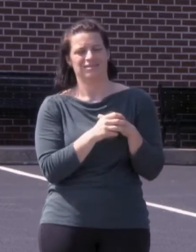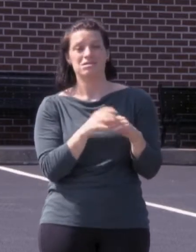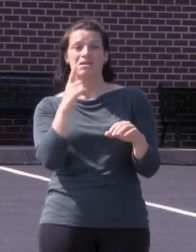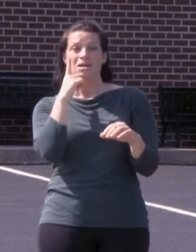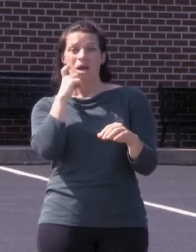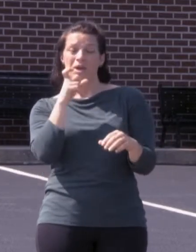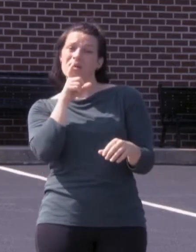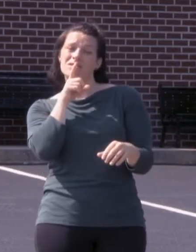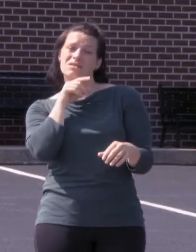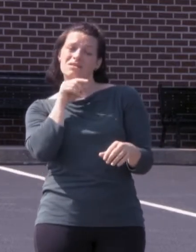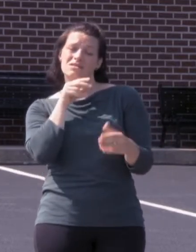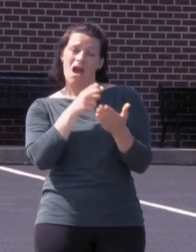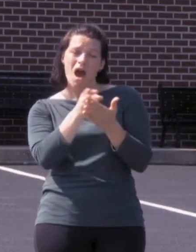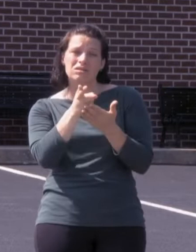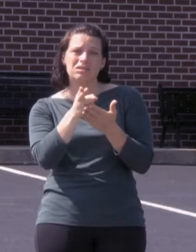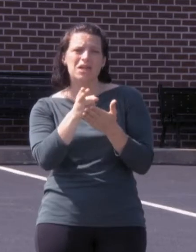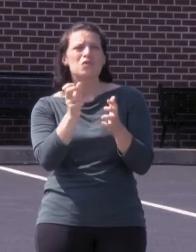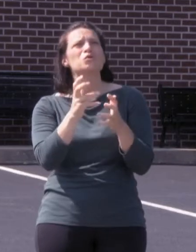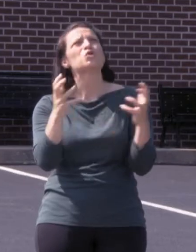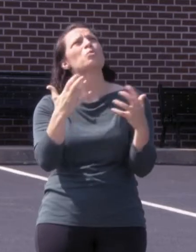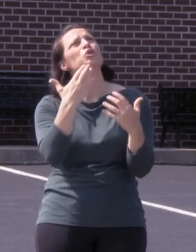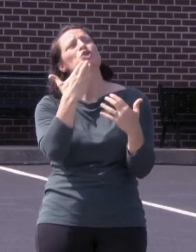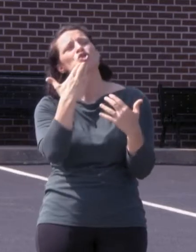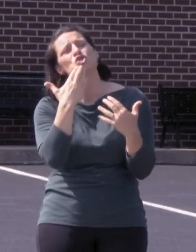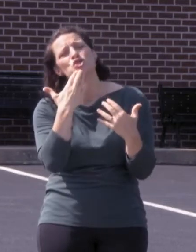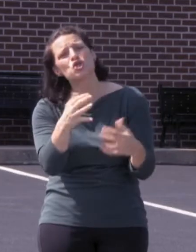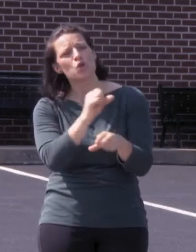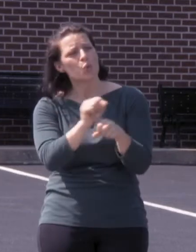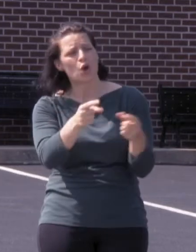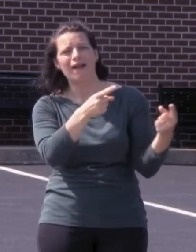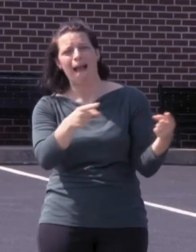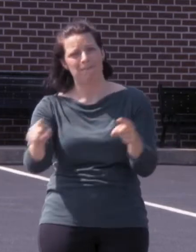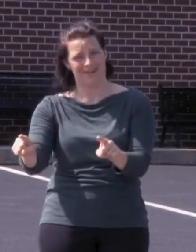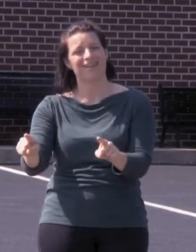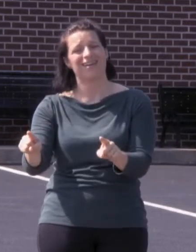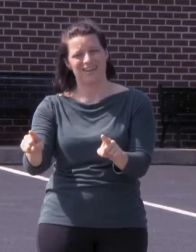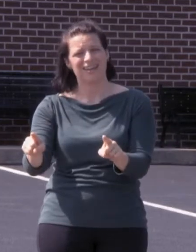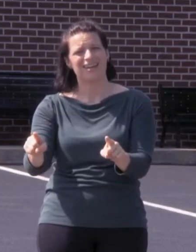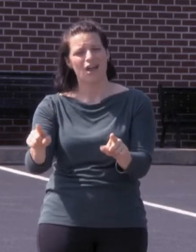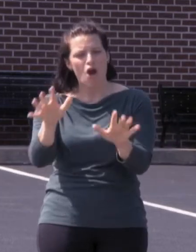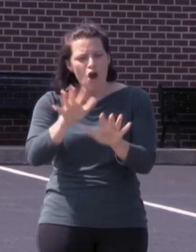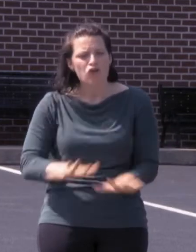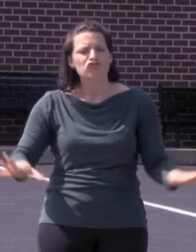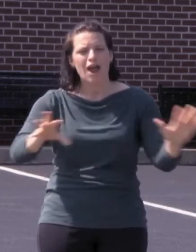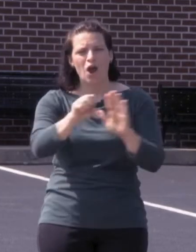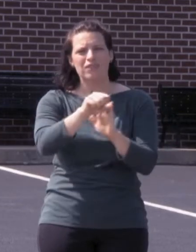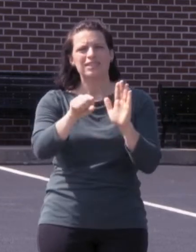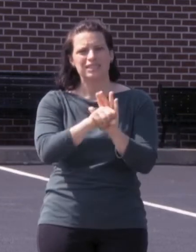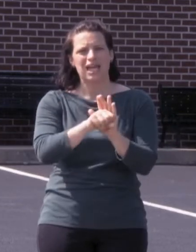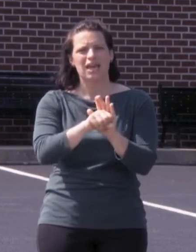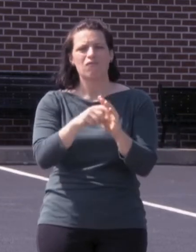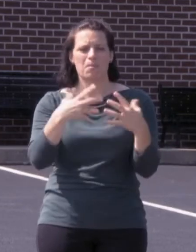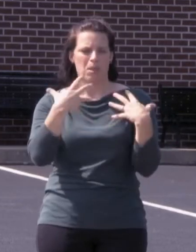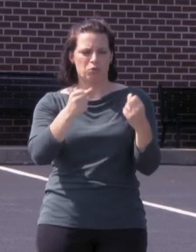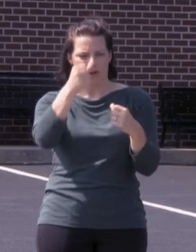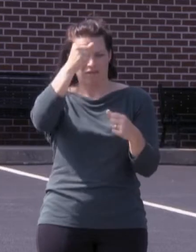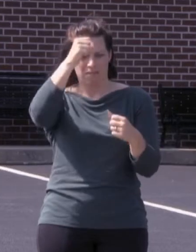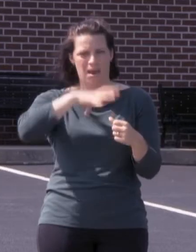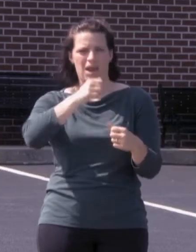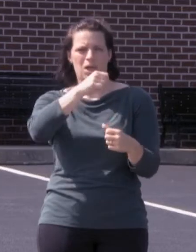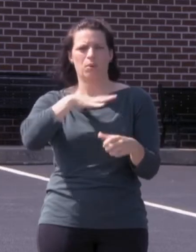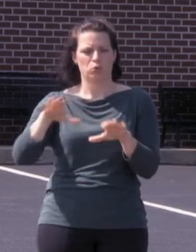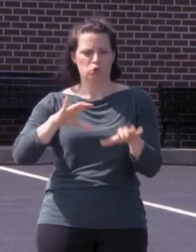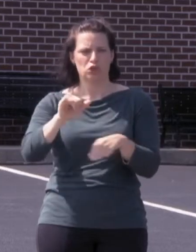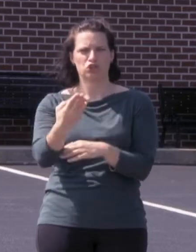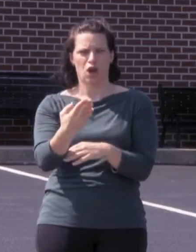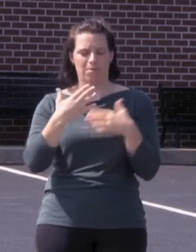Because the truth is, there's so much good work being done around the state by the brave women and men who do this job